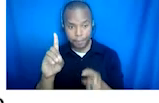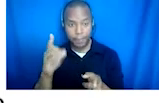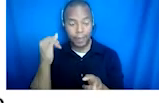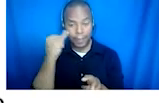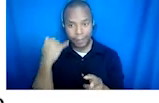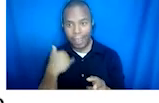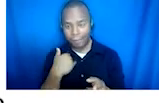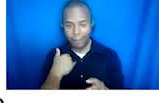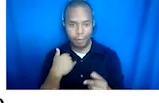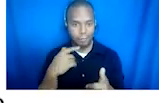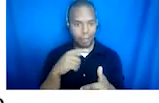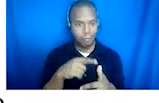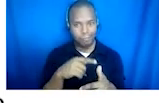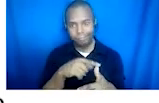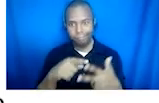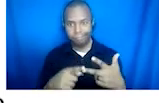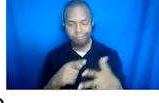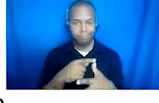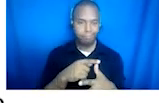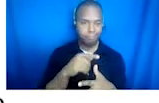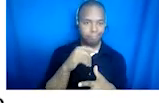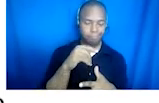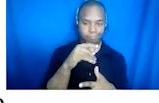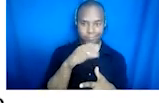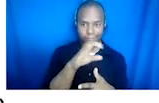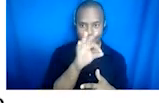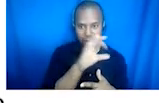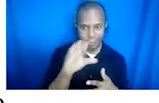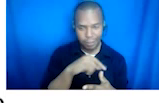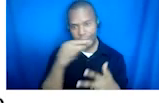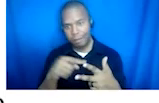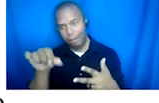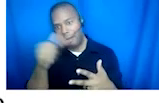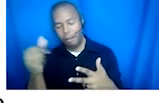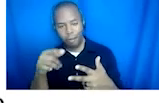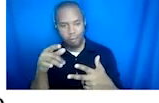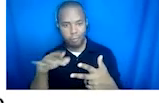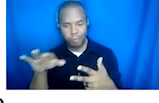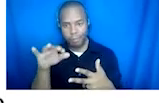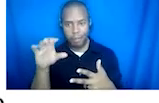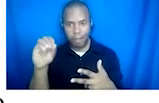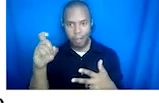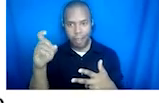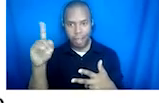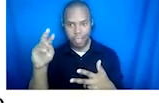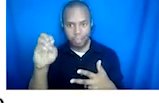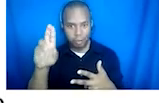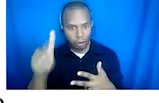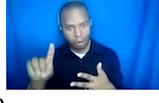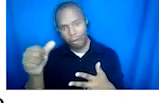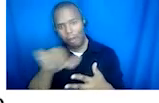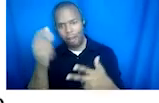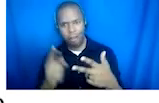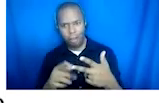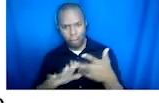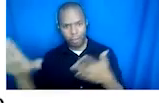City class, they're all on the same dashboard in Canvas. That's pretty sweet. And it's a